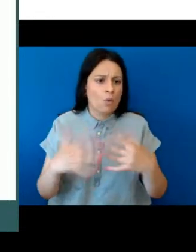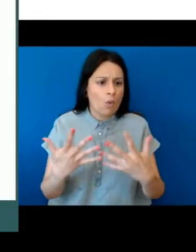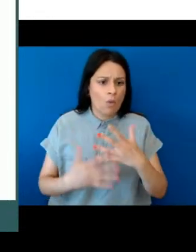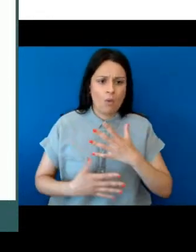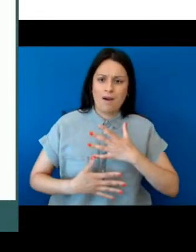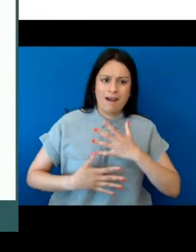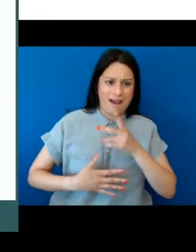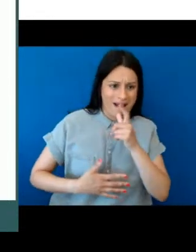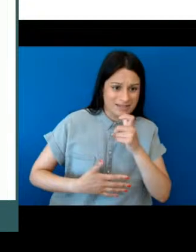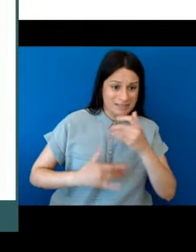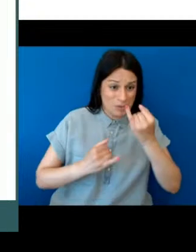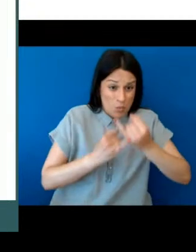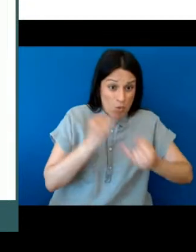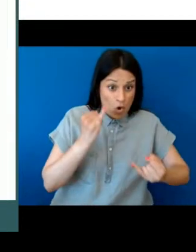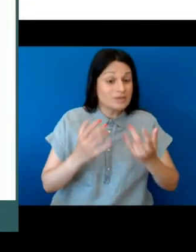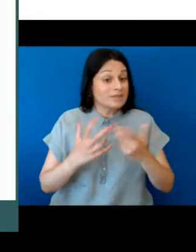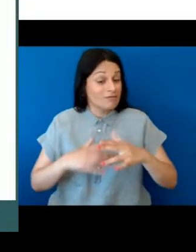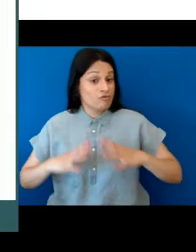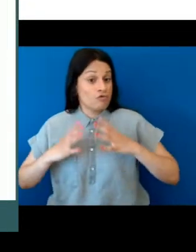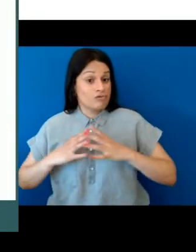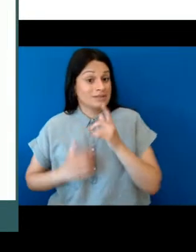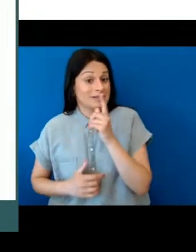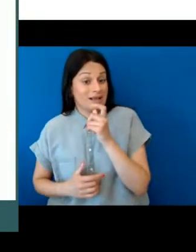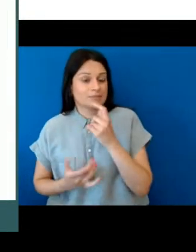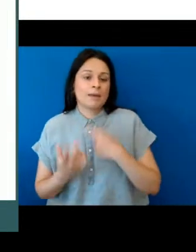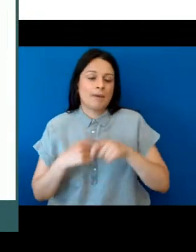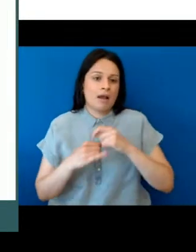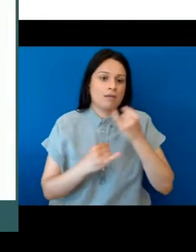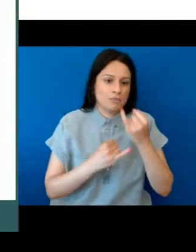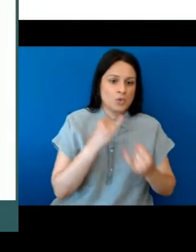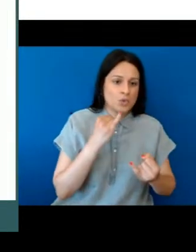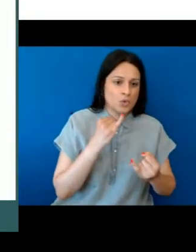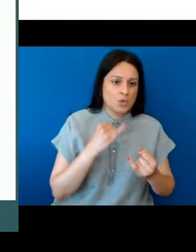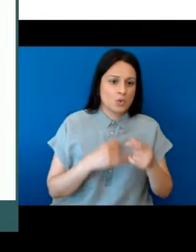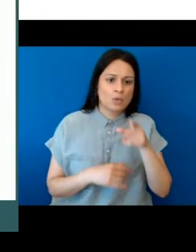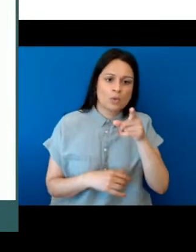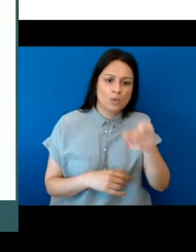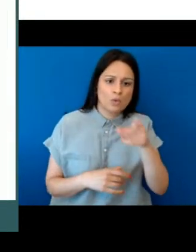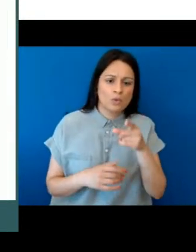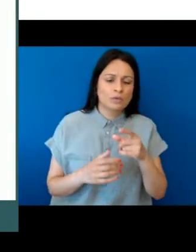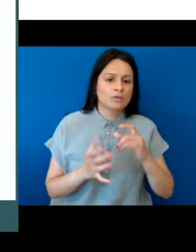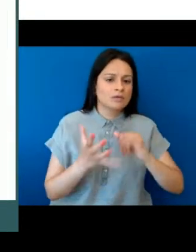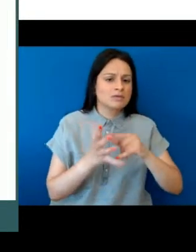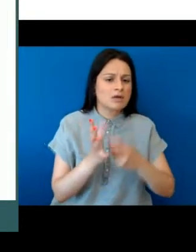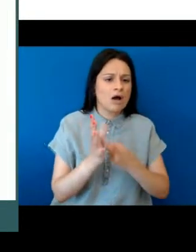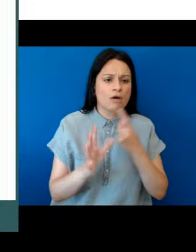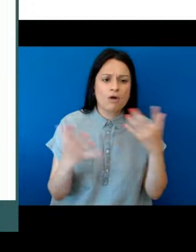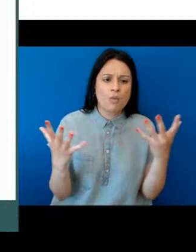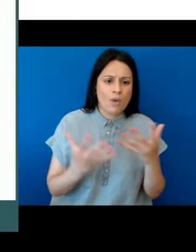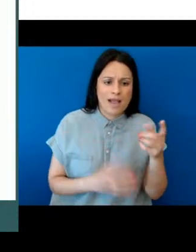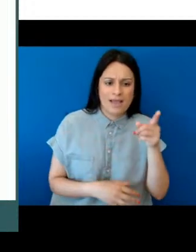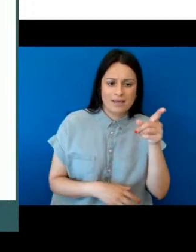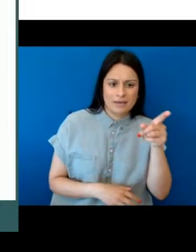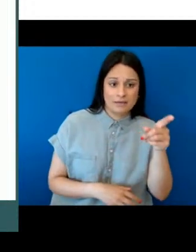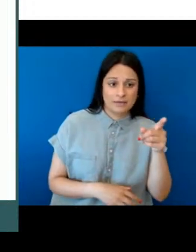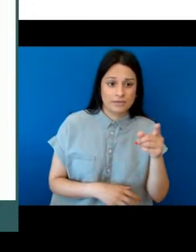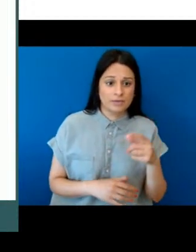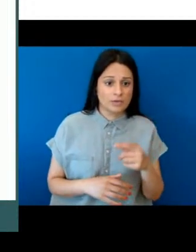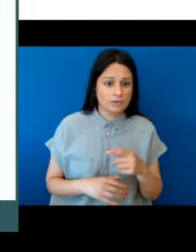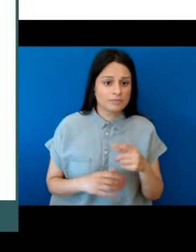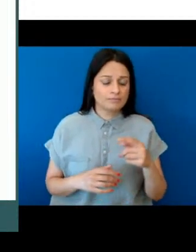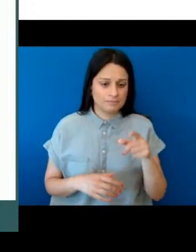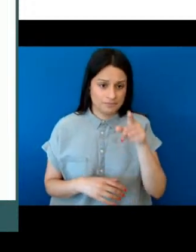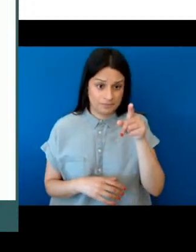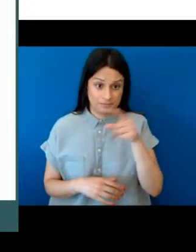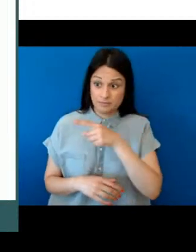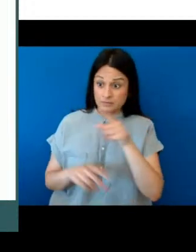already have it. Where does Shona belong on those asthma phenotypes? Well, she's here. She has